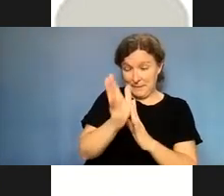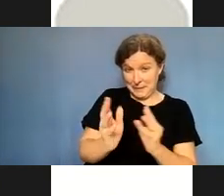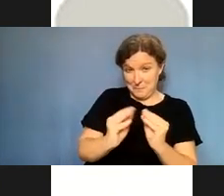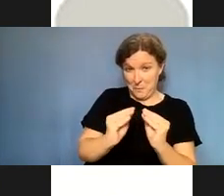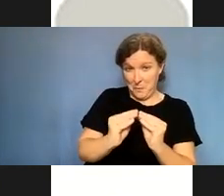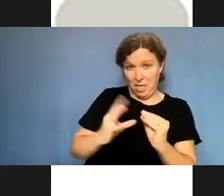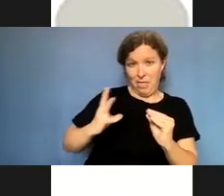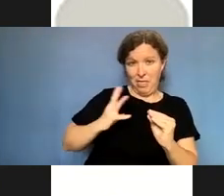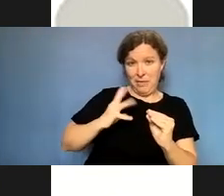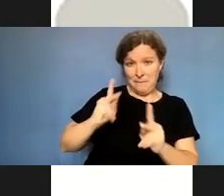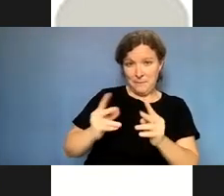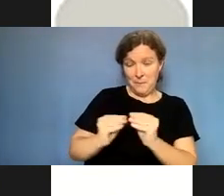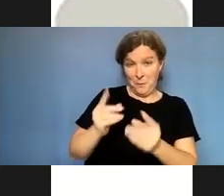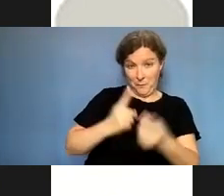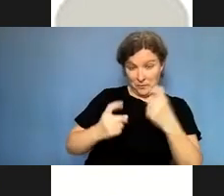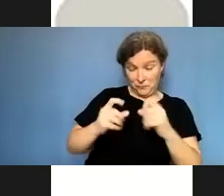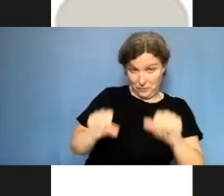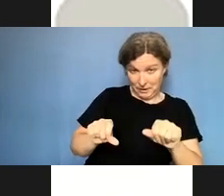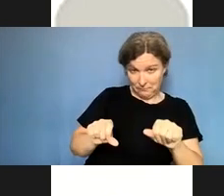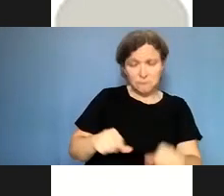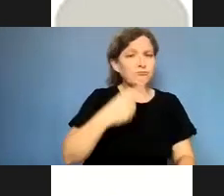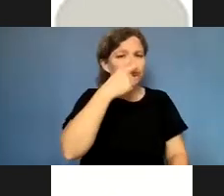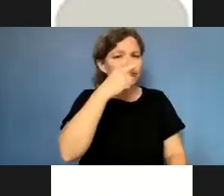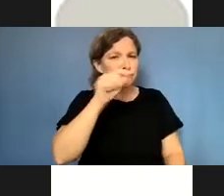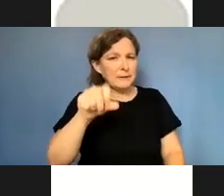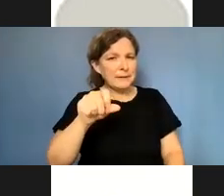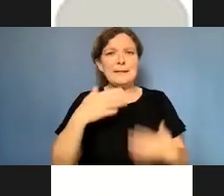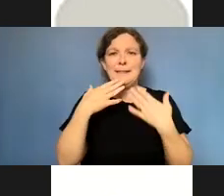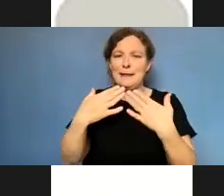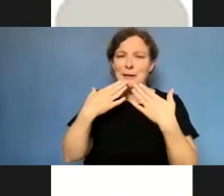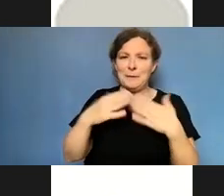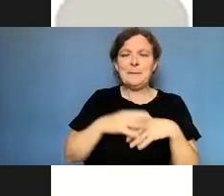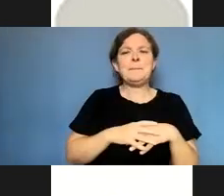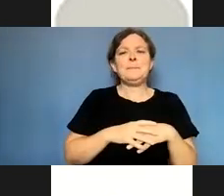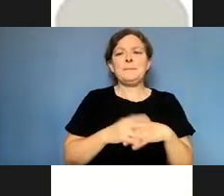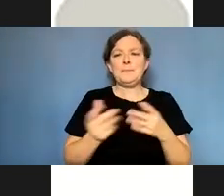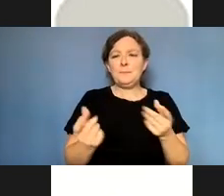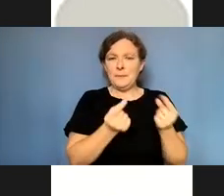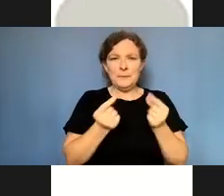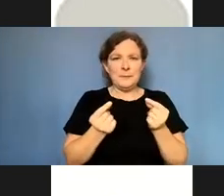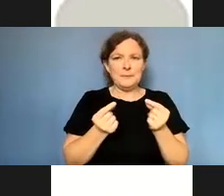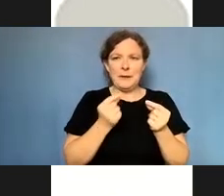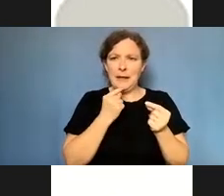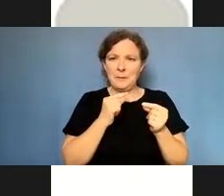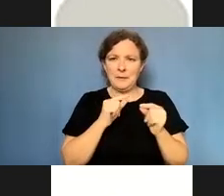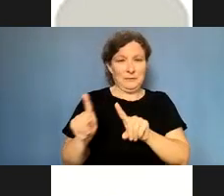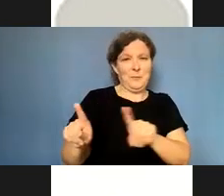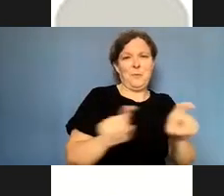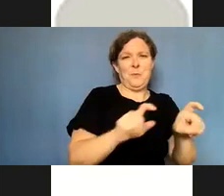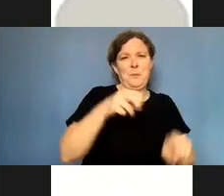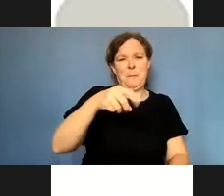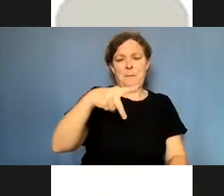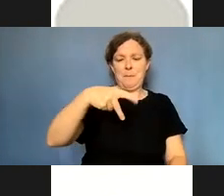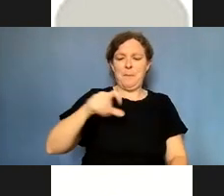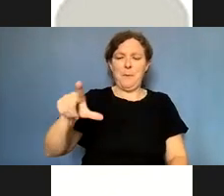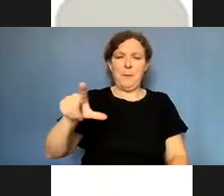case people have more questions? Sure. Thank you. So what I'm going to do is just run a quick poll because I know there are some people that